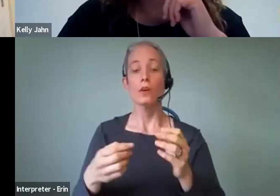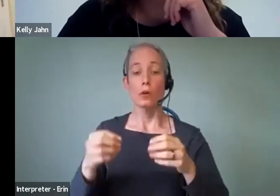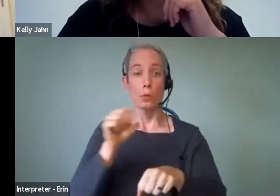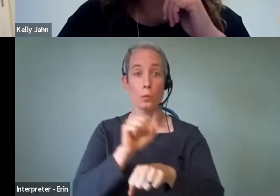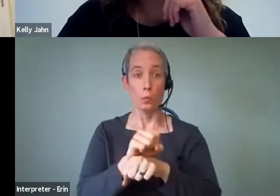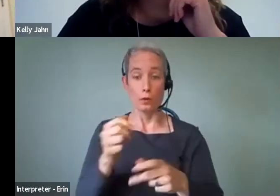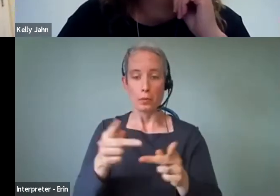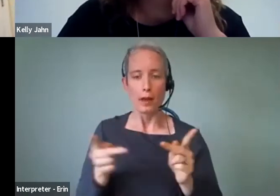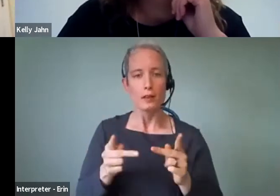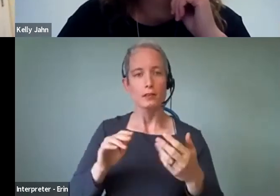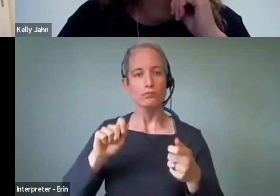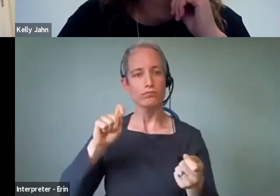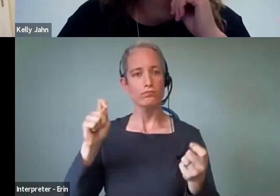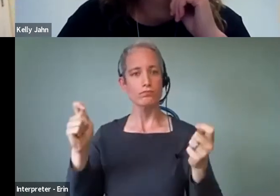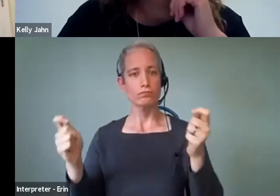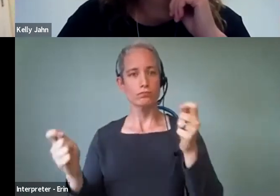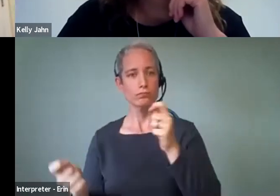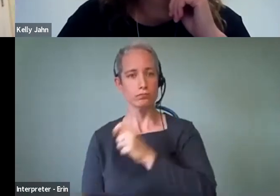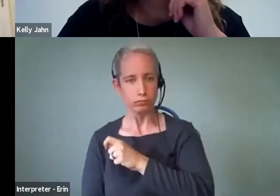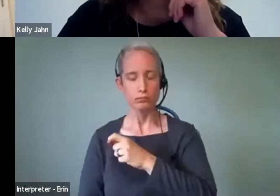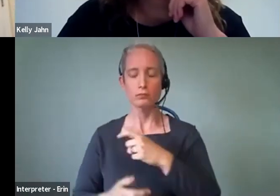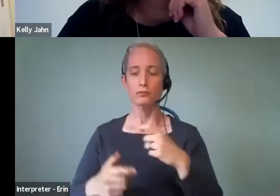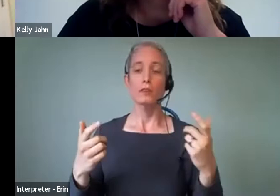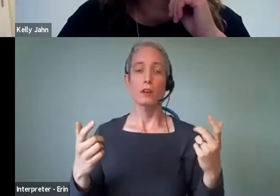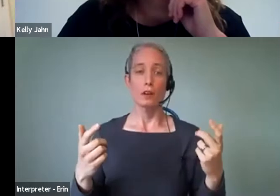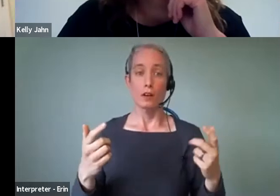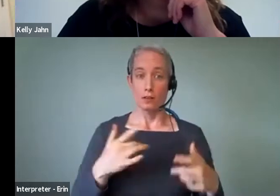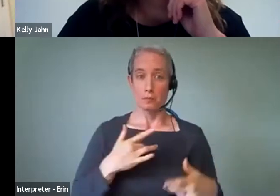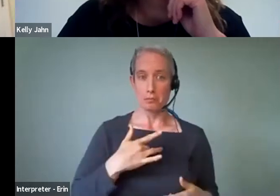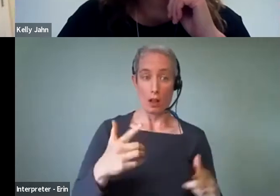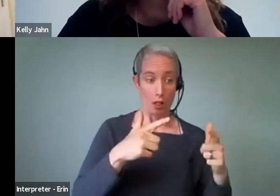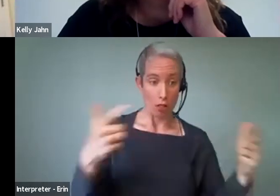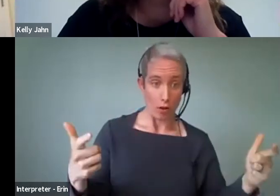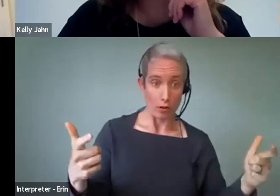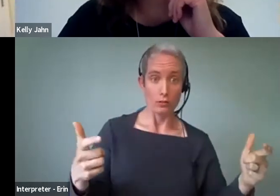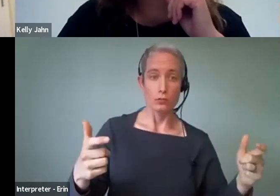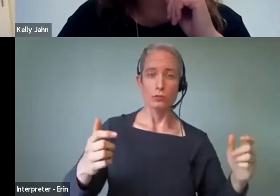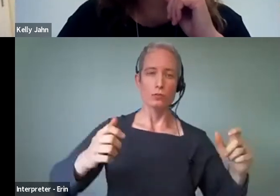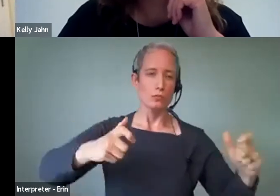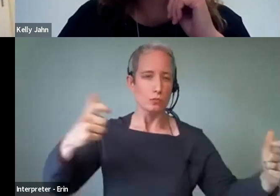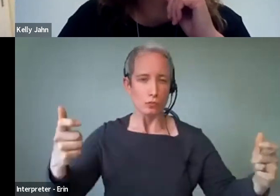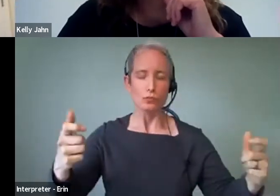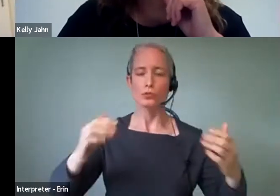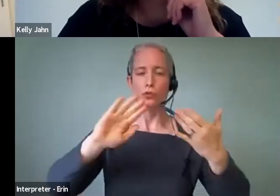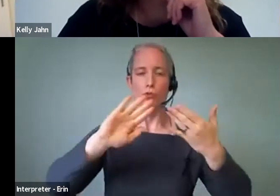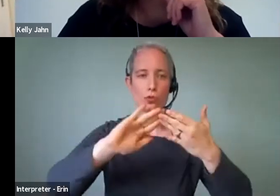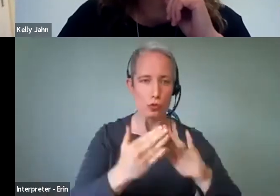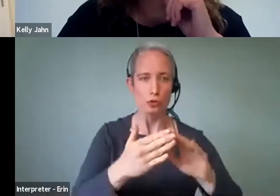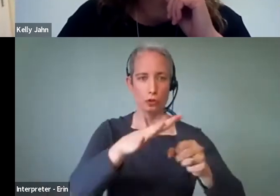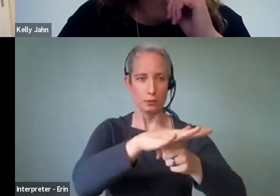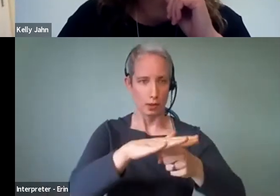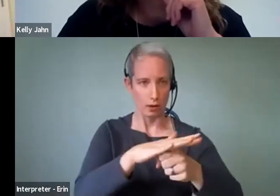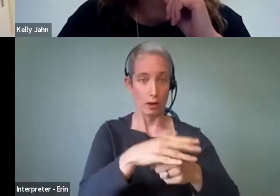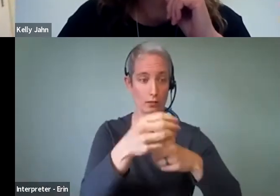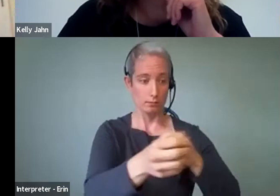large real estate, huge offices in urban area. I think that part is